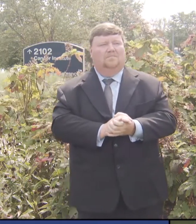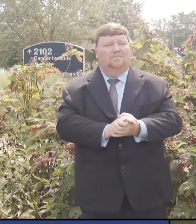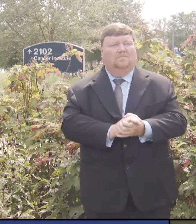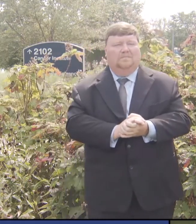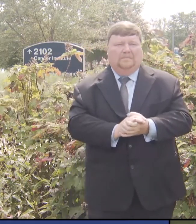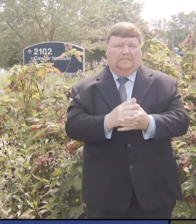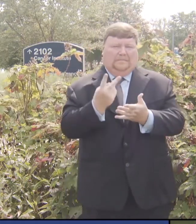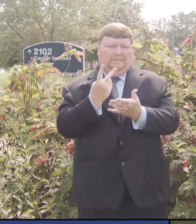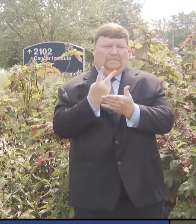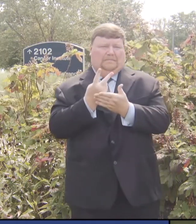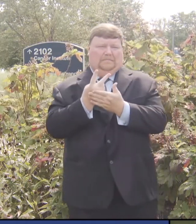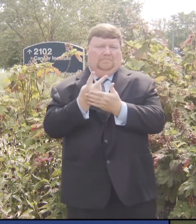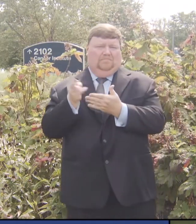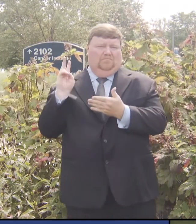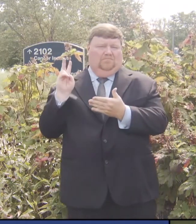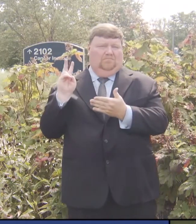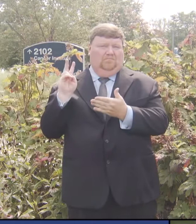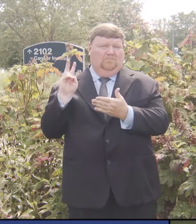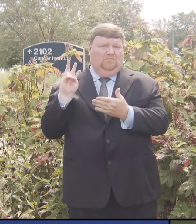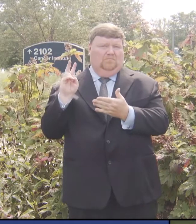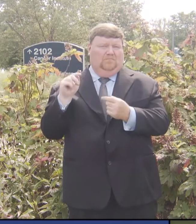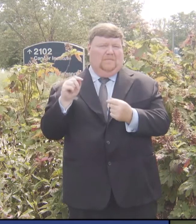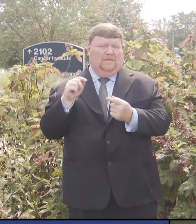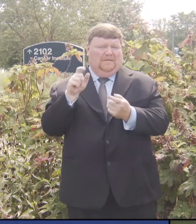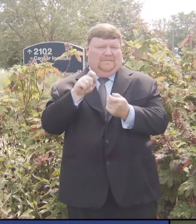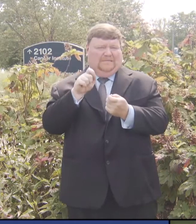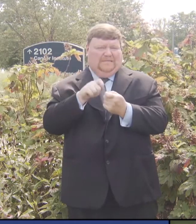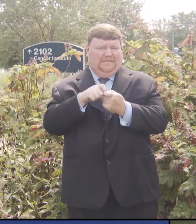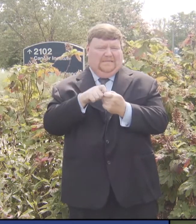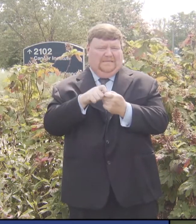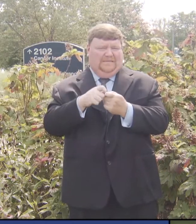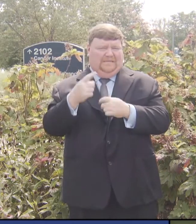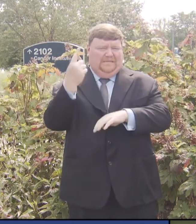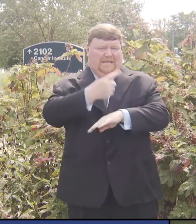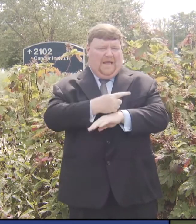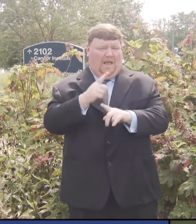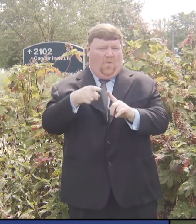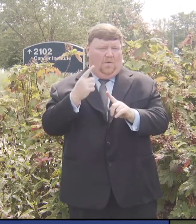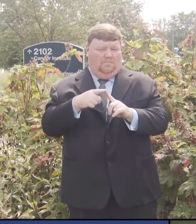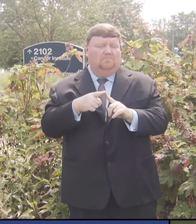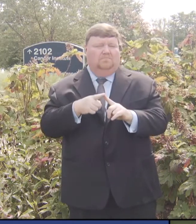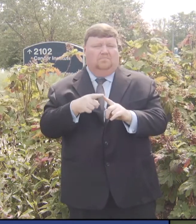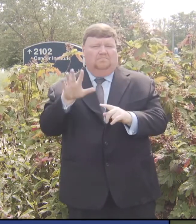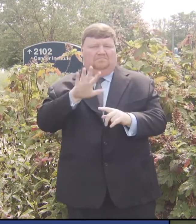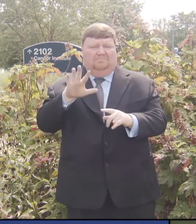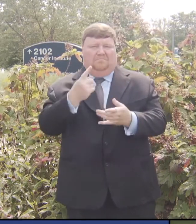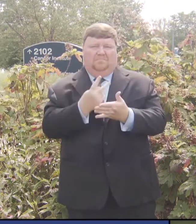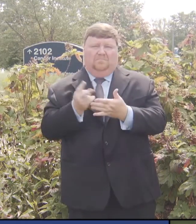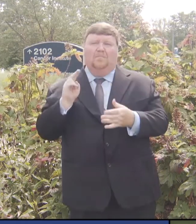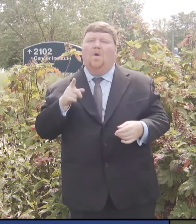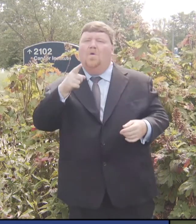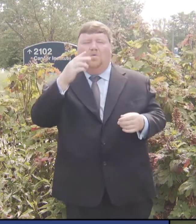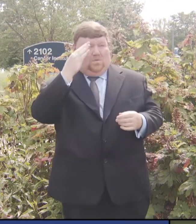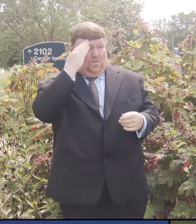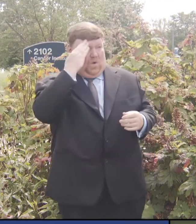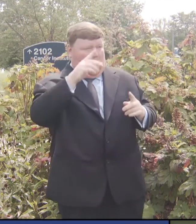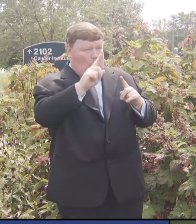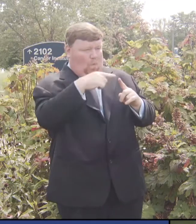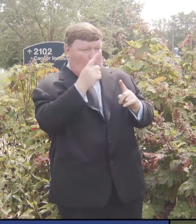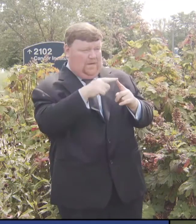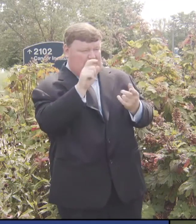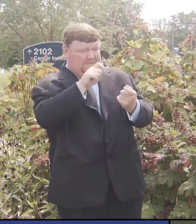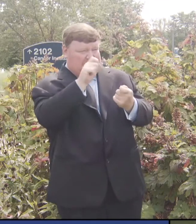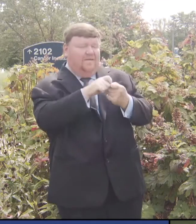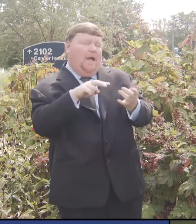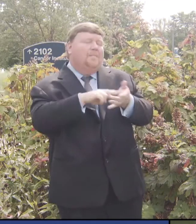2 weeks ago. I can check with our team to get you the specific date of that order. Yeah, absolutely. Do we know what